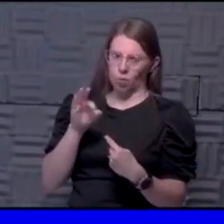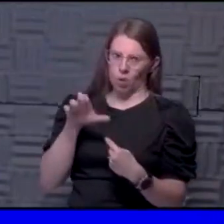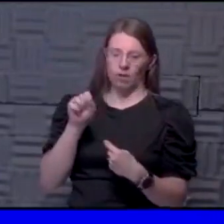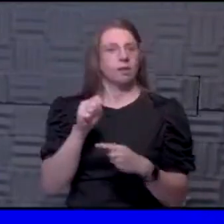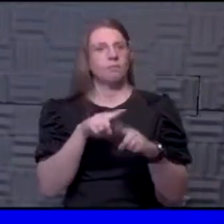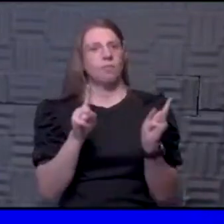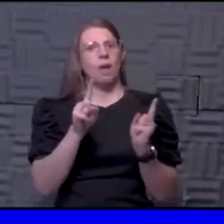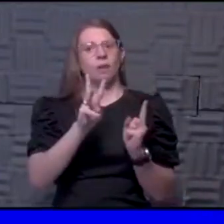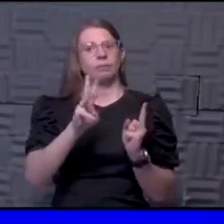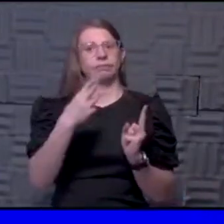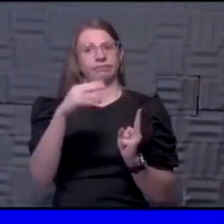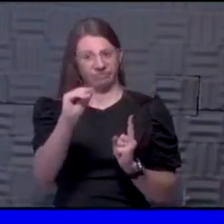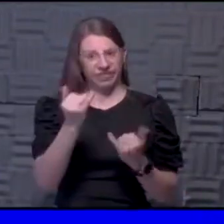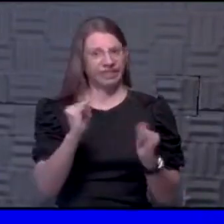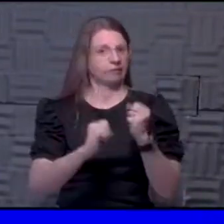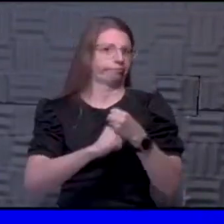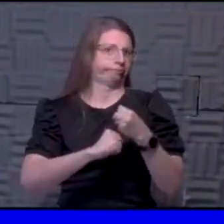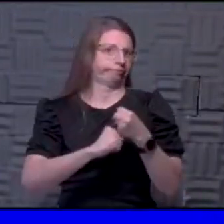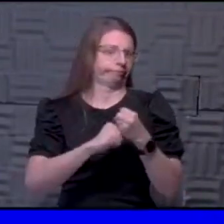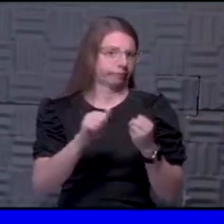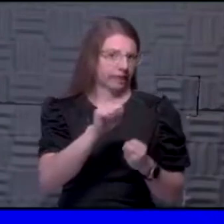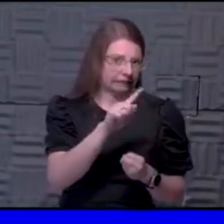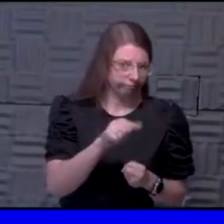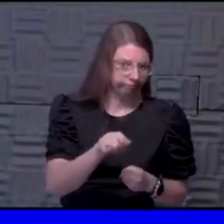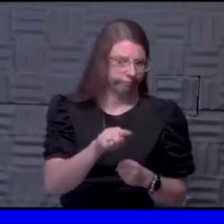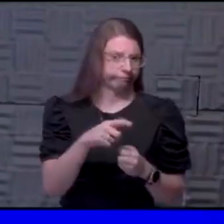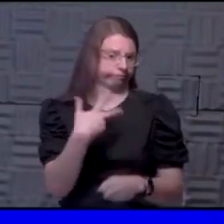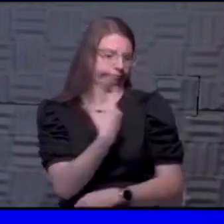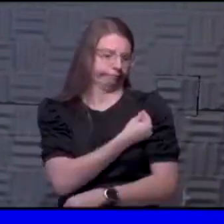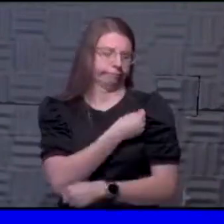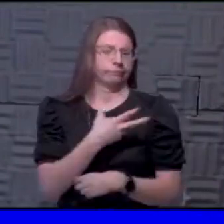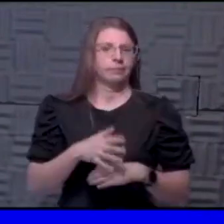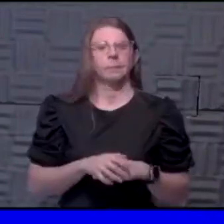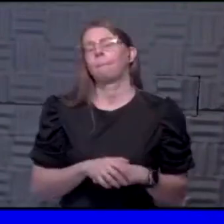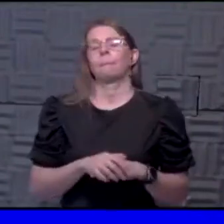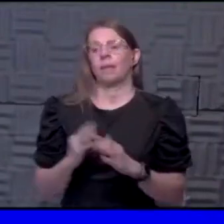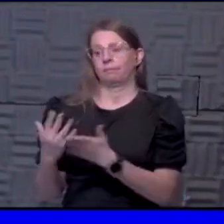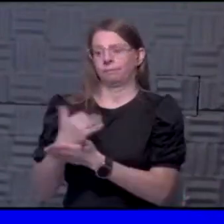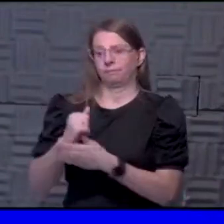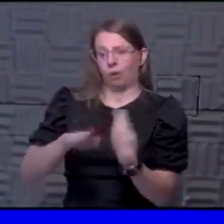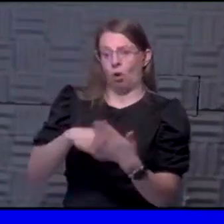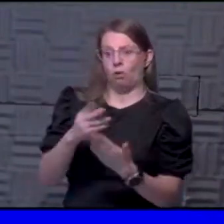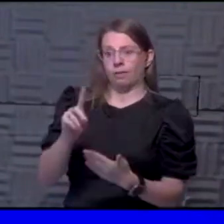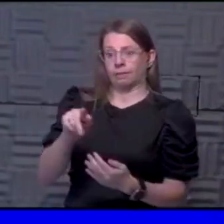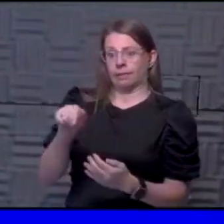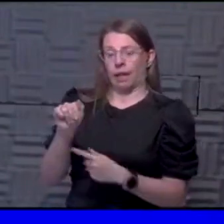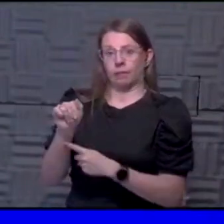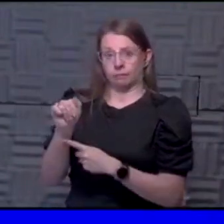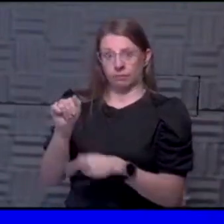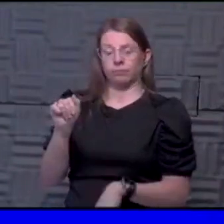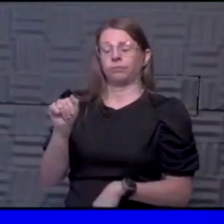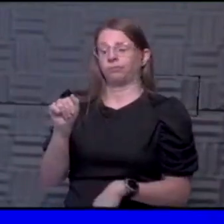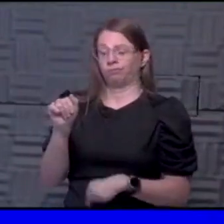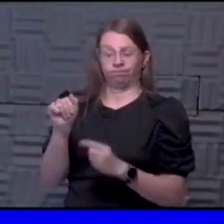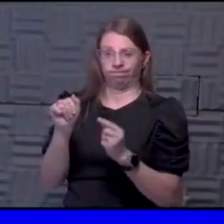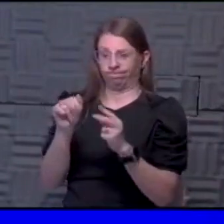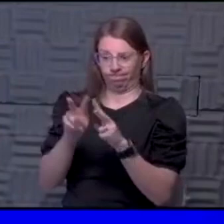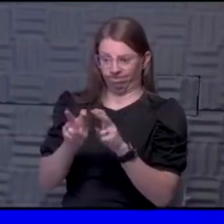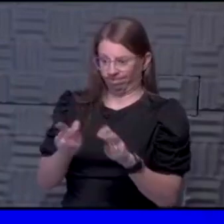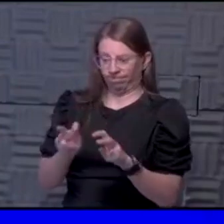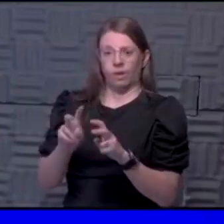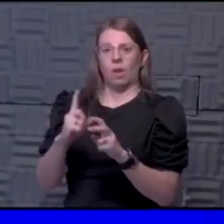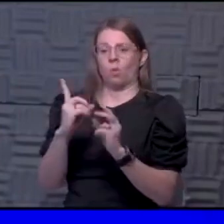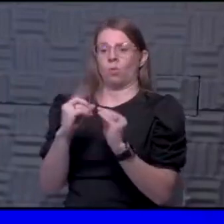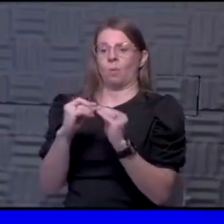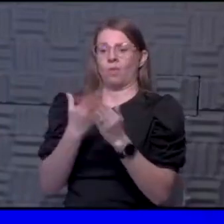Organization is still endorsing it as well. So let's get all of the data. Let's vet it very well, because this is one